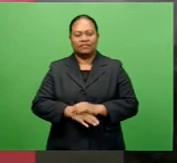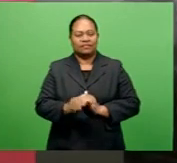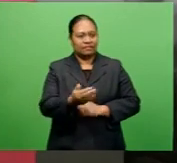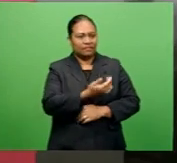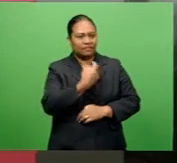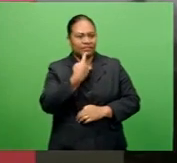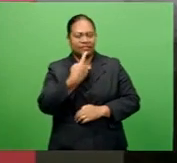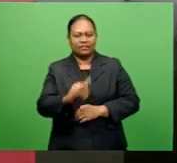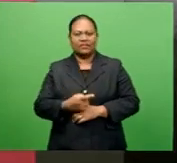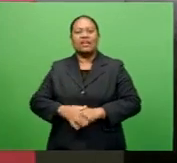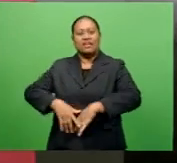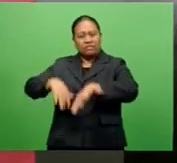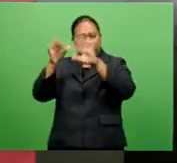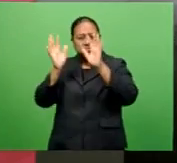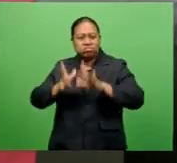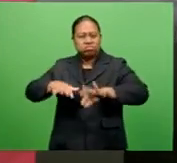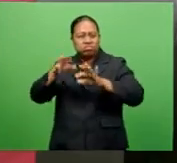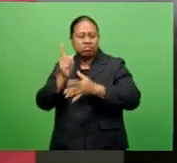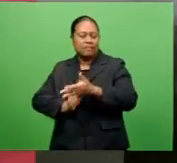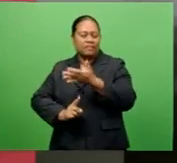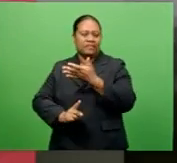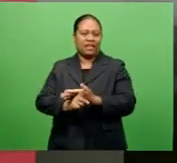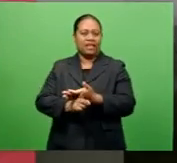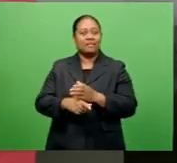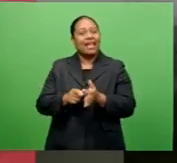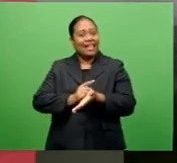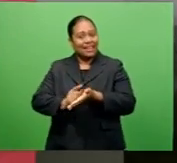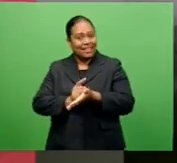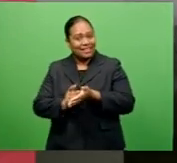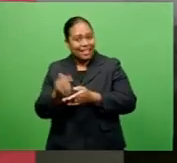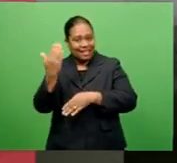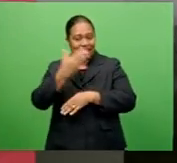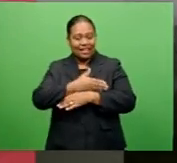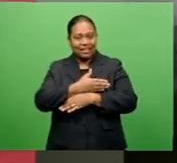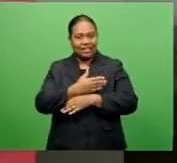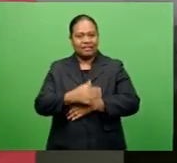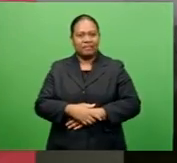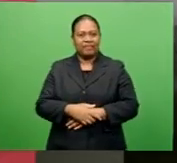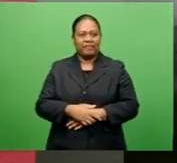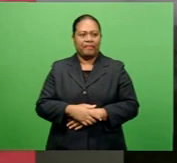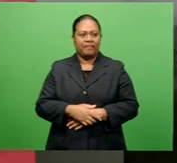Although the heavy rain and strong wind died down later in the day,